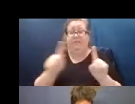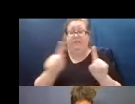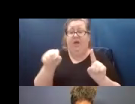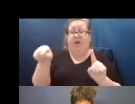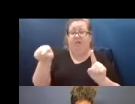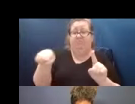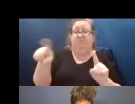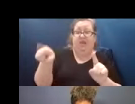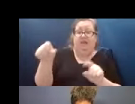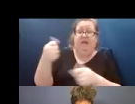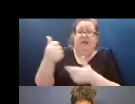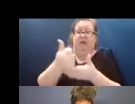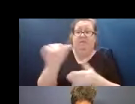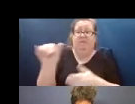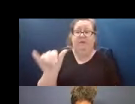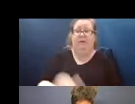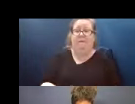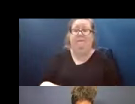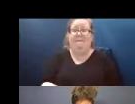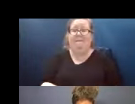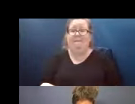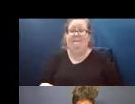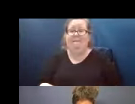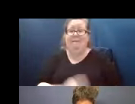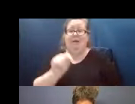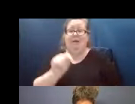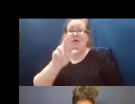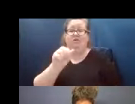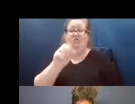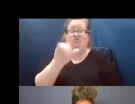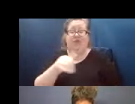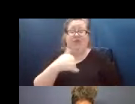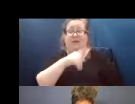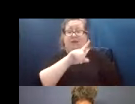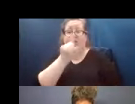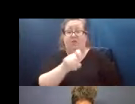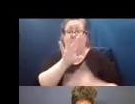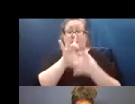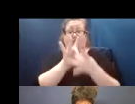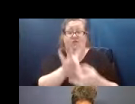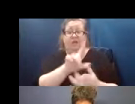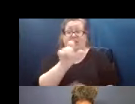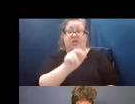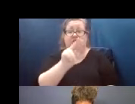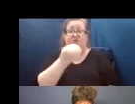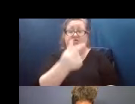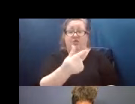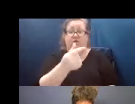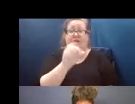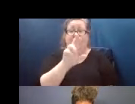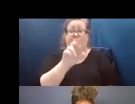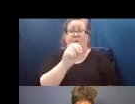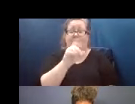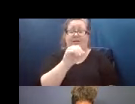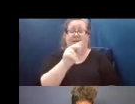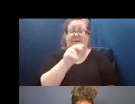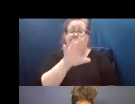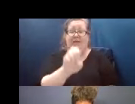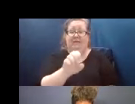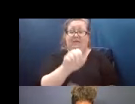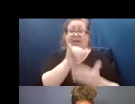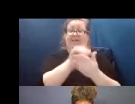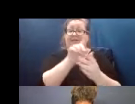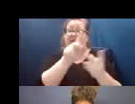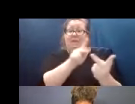can also help move you too. Tracy has a question about the zoning ordinance. That's